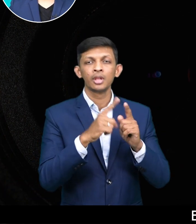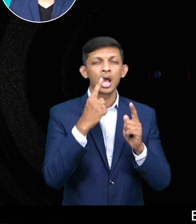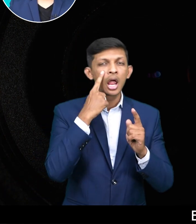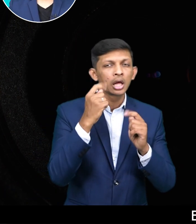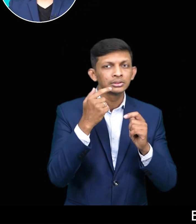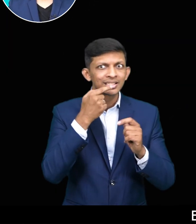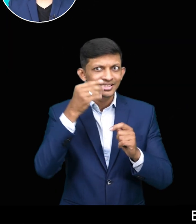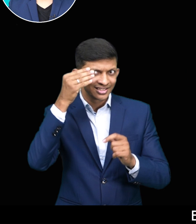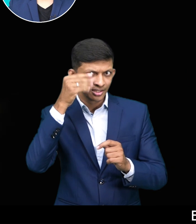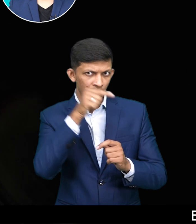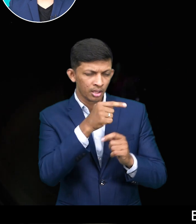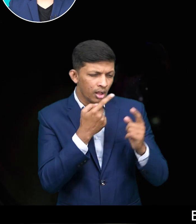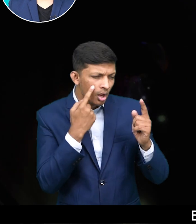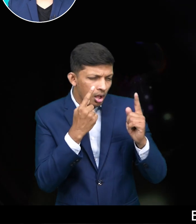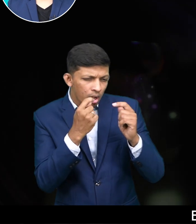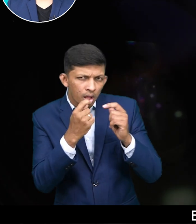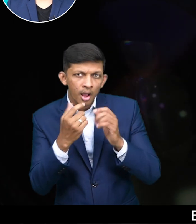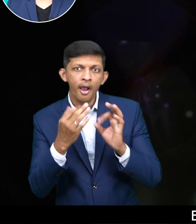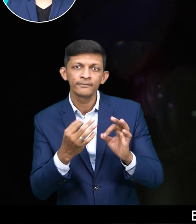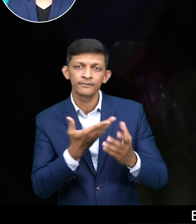experiment with lenses,